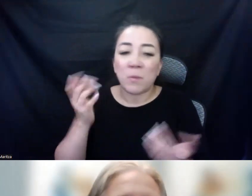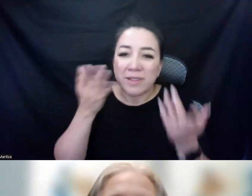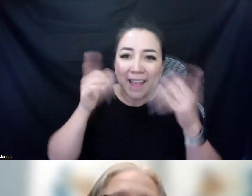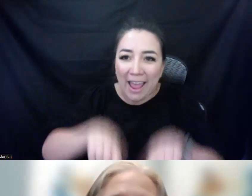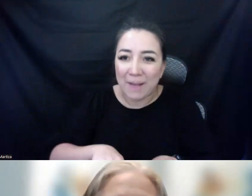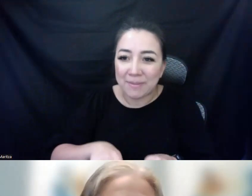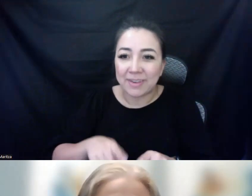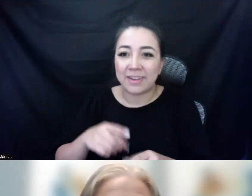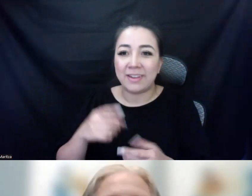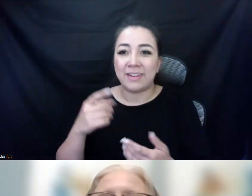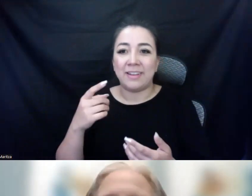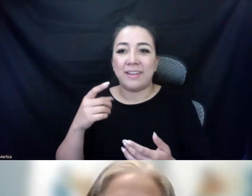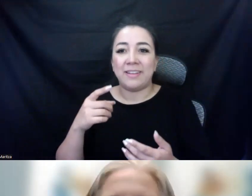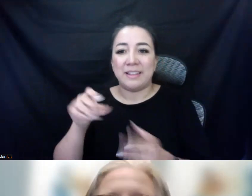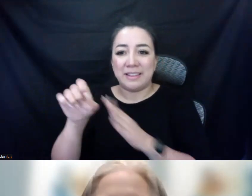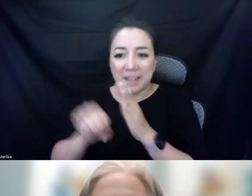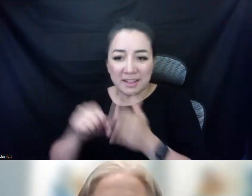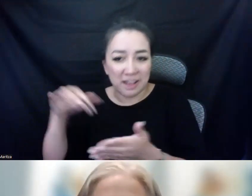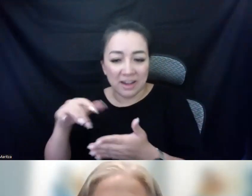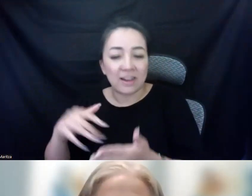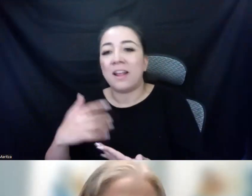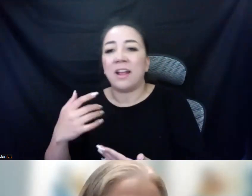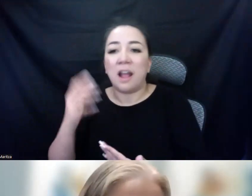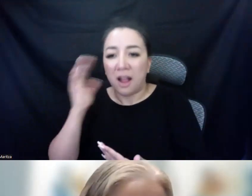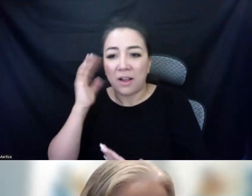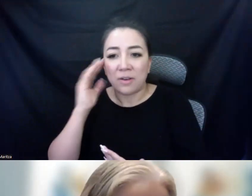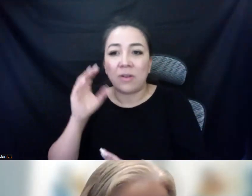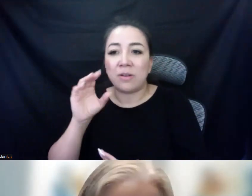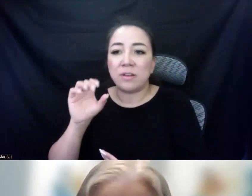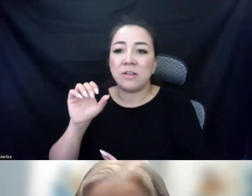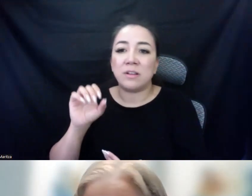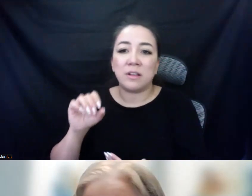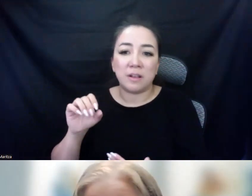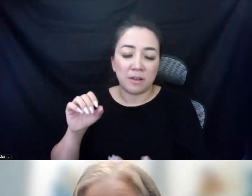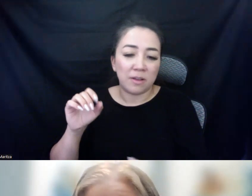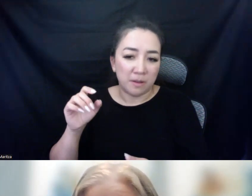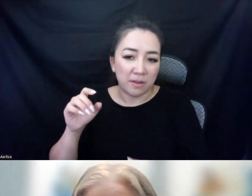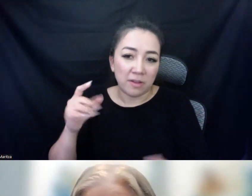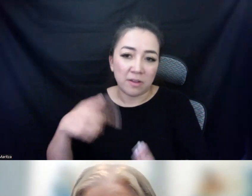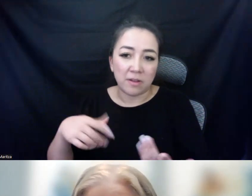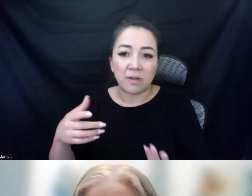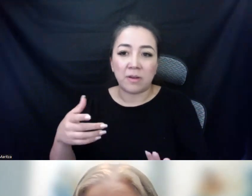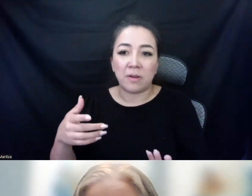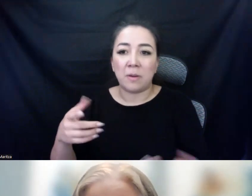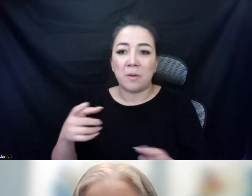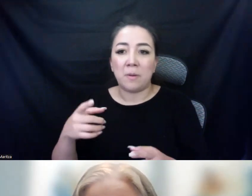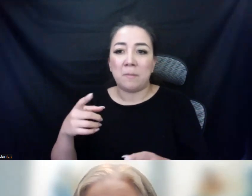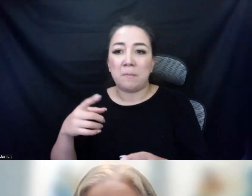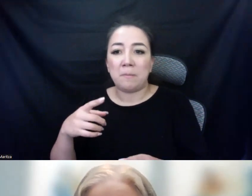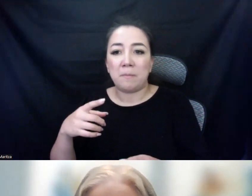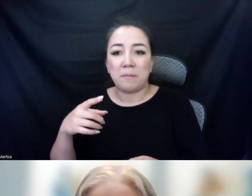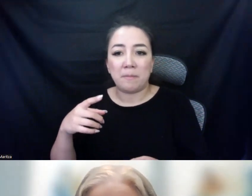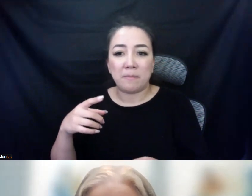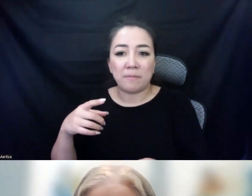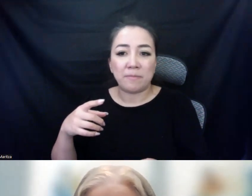is the state studying it, which I know they are. I know Sarah Steenhuisen is working in that. So that seems